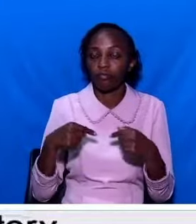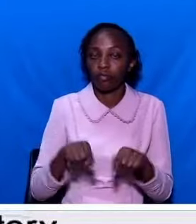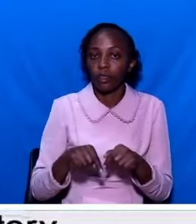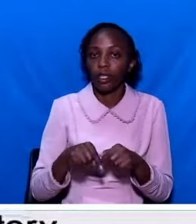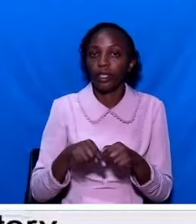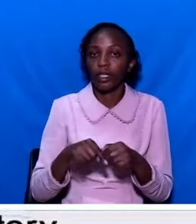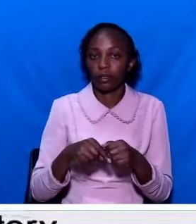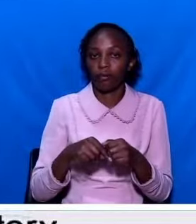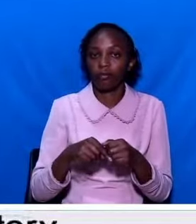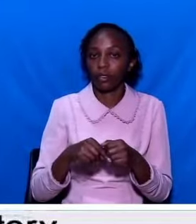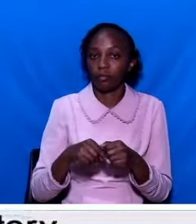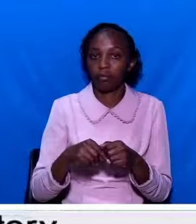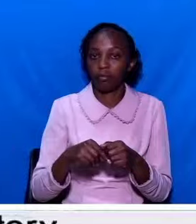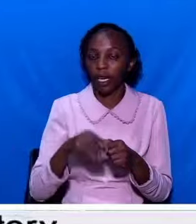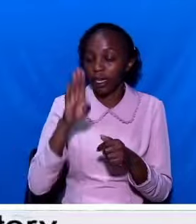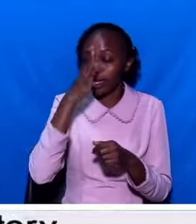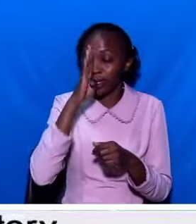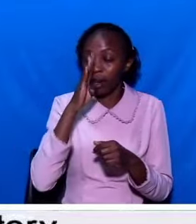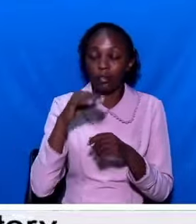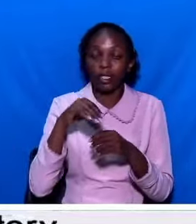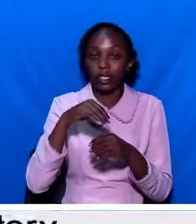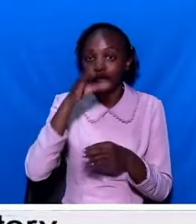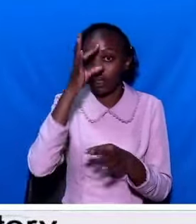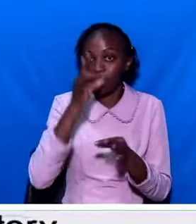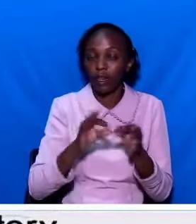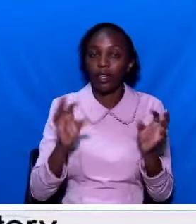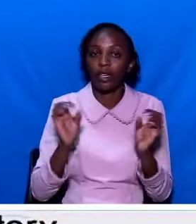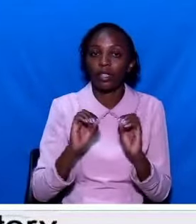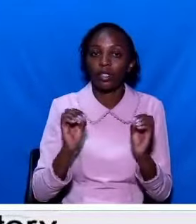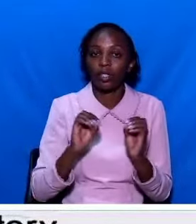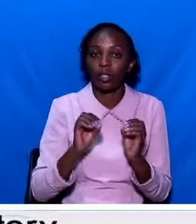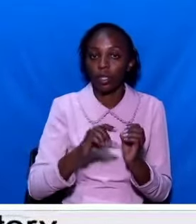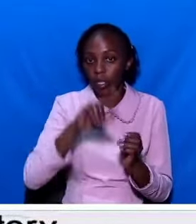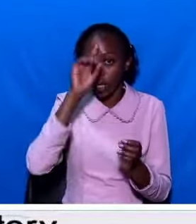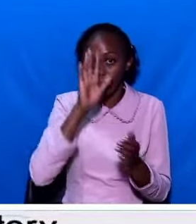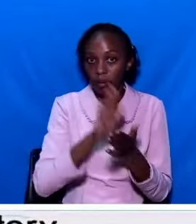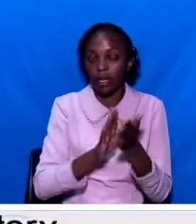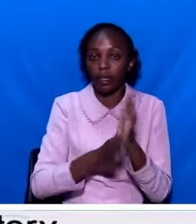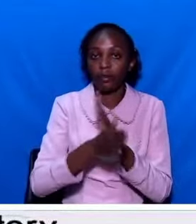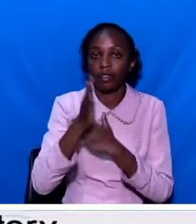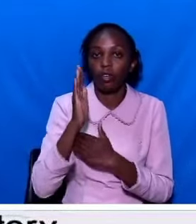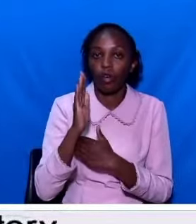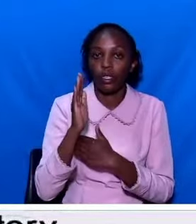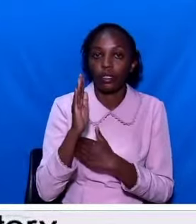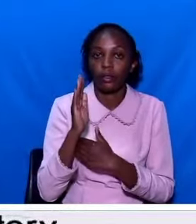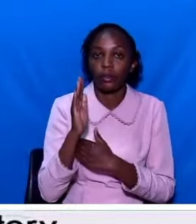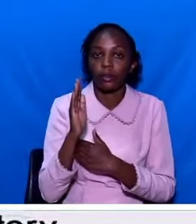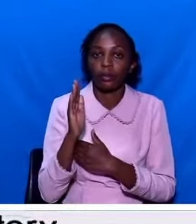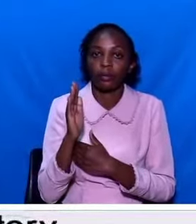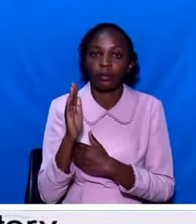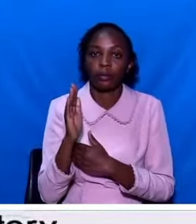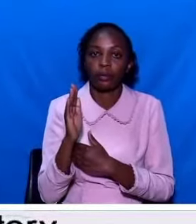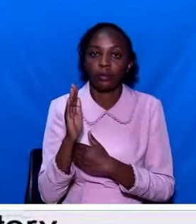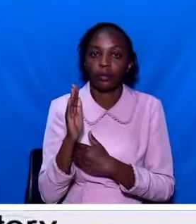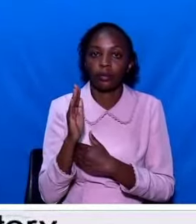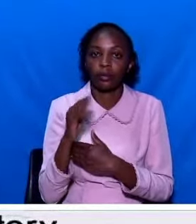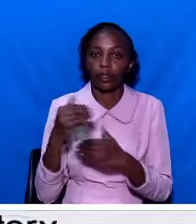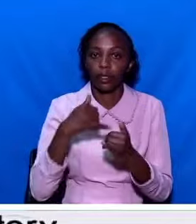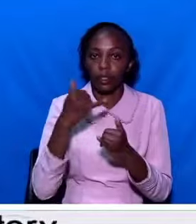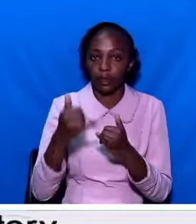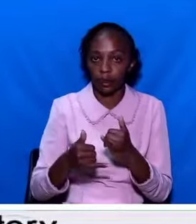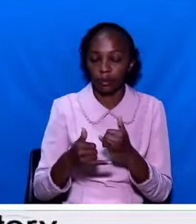kept believing God. You know? He kept believing God that the end will be